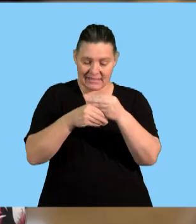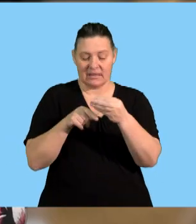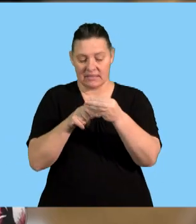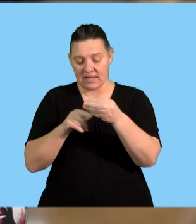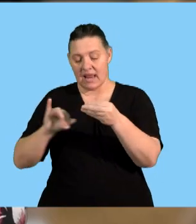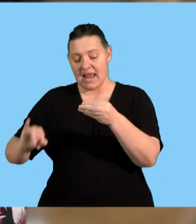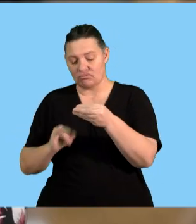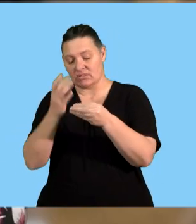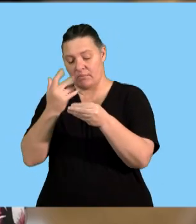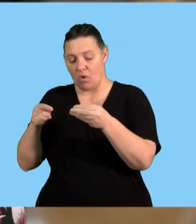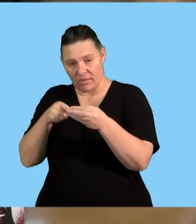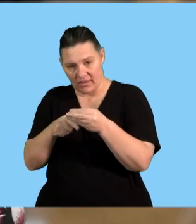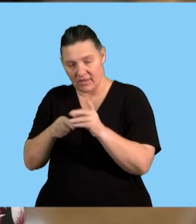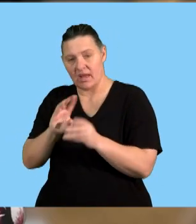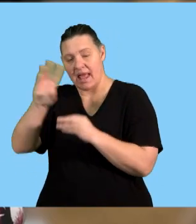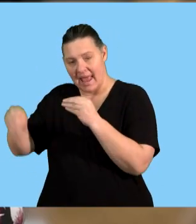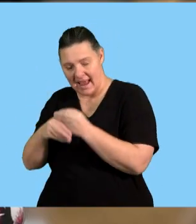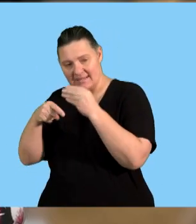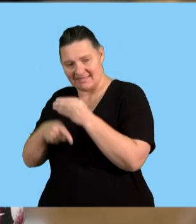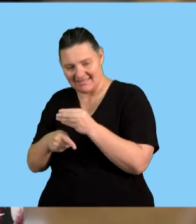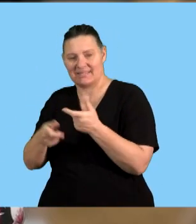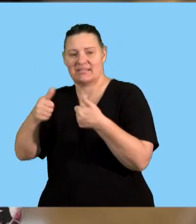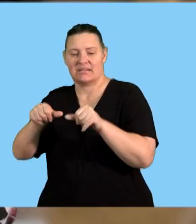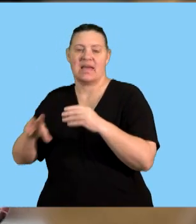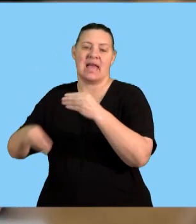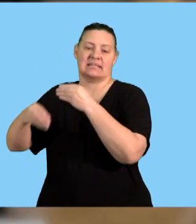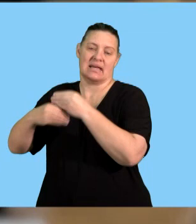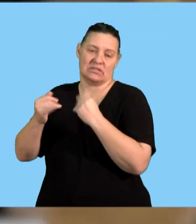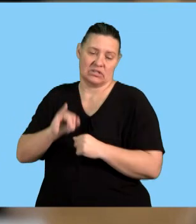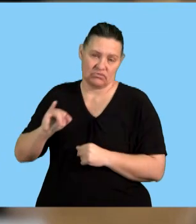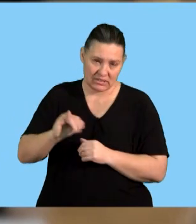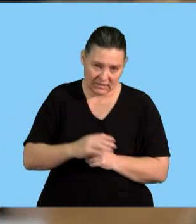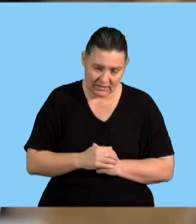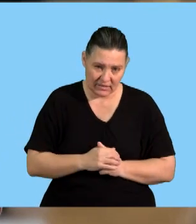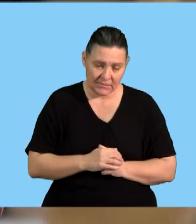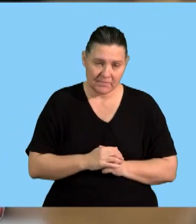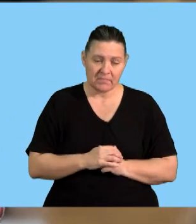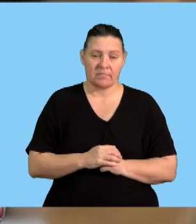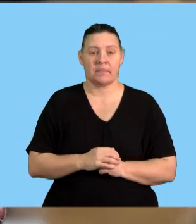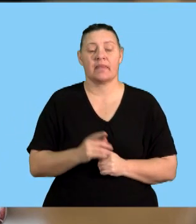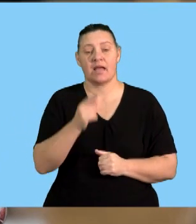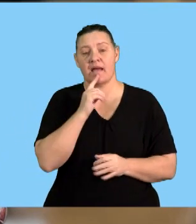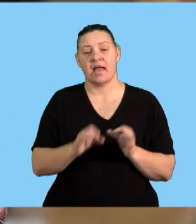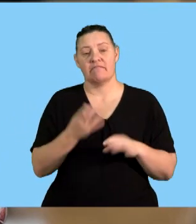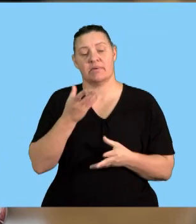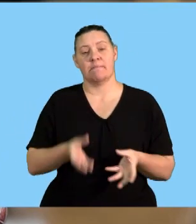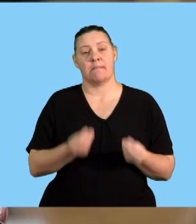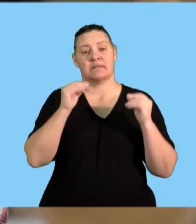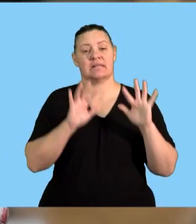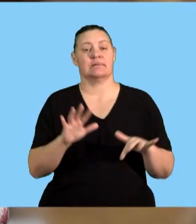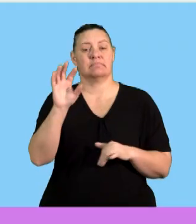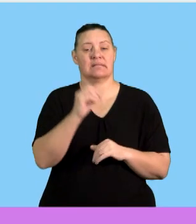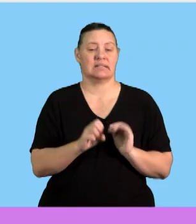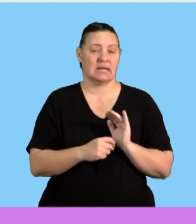value, and that's how you will then earn your interest. Example there, if I earn 10%